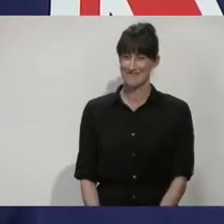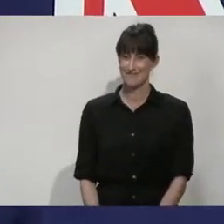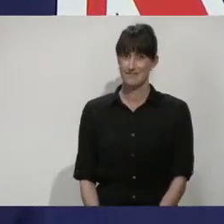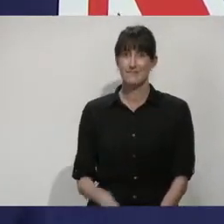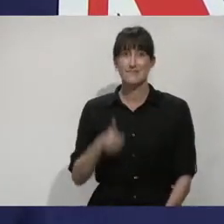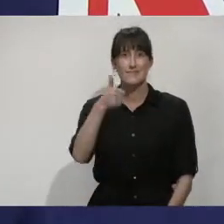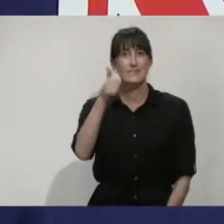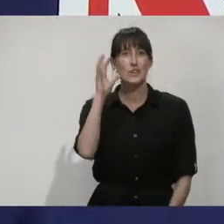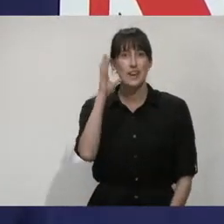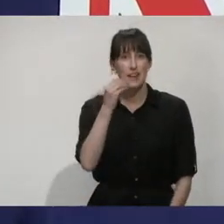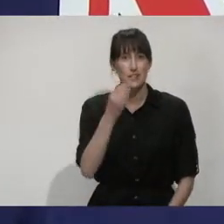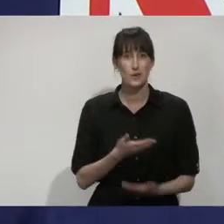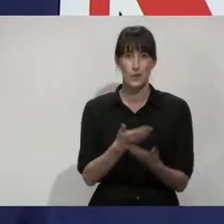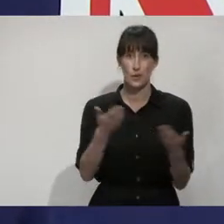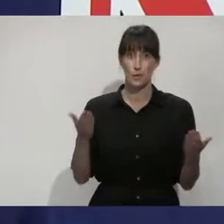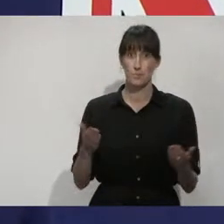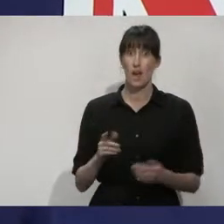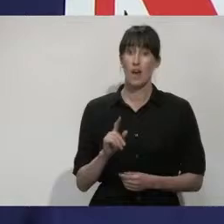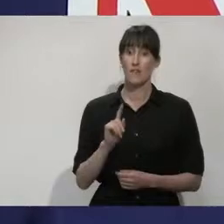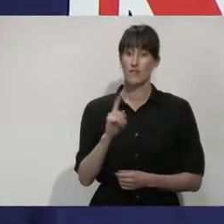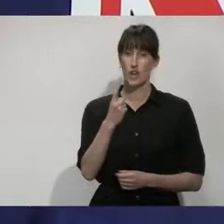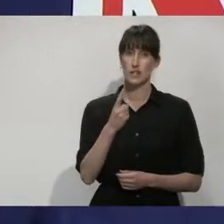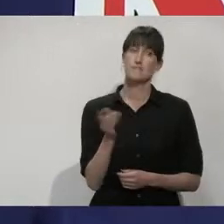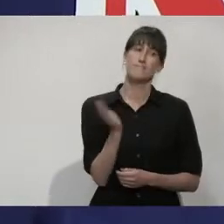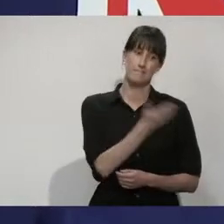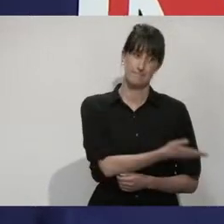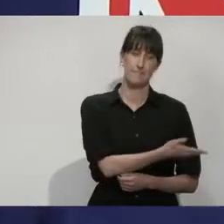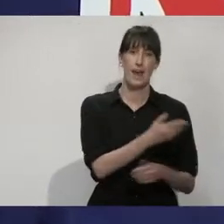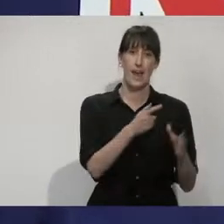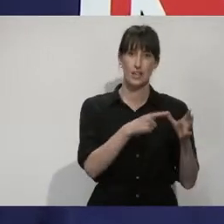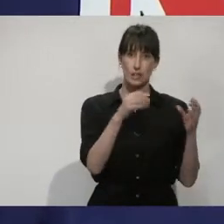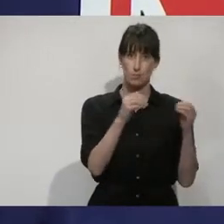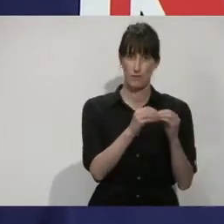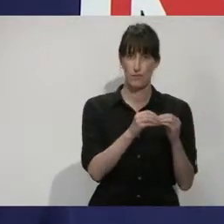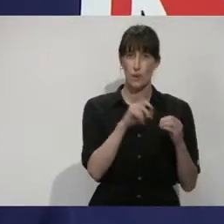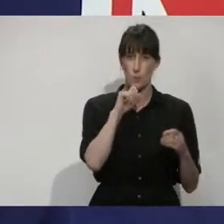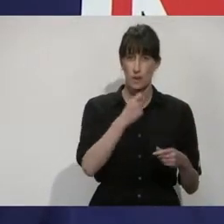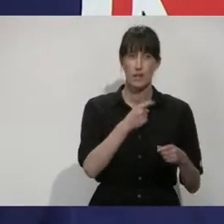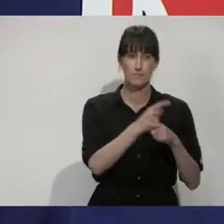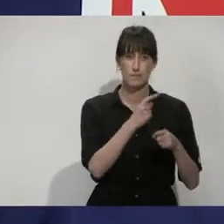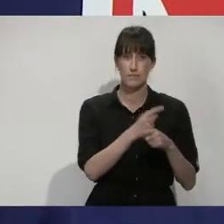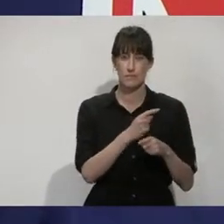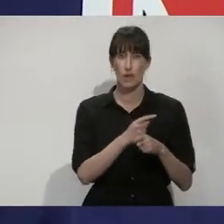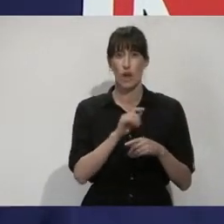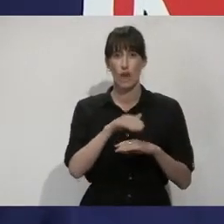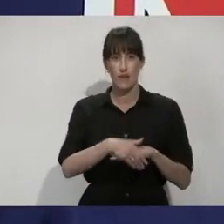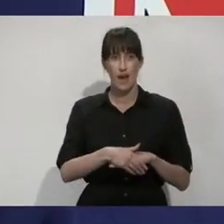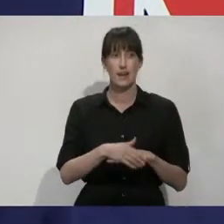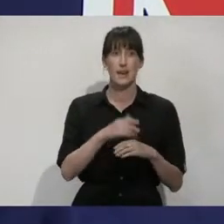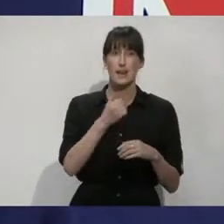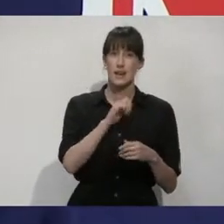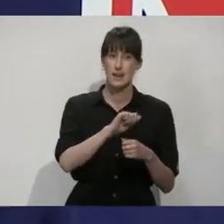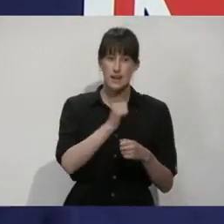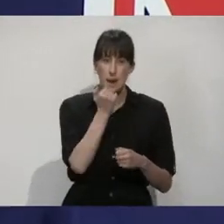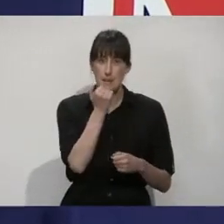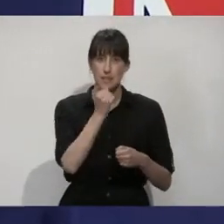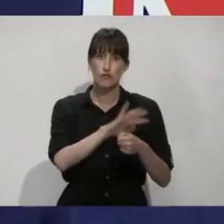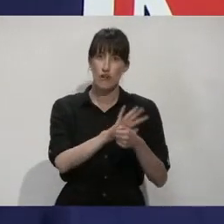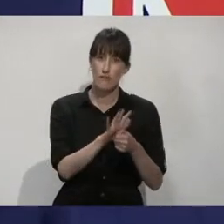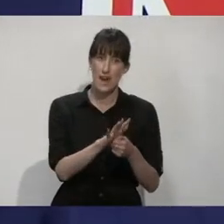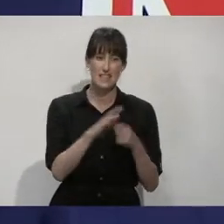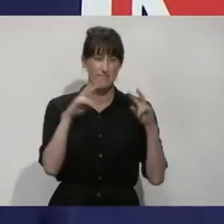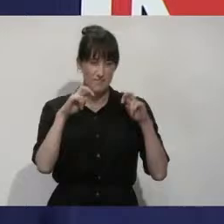Good afternoon, everybody. I'm going to go straight to the Director General for an update on the case numbers and case investigations. I'll then provide a quick update